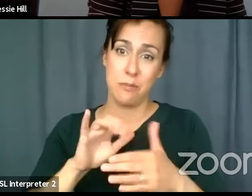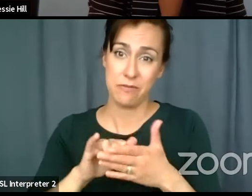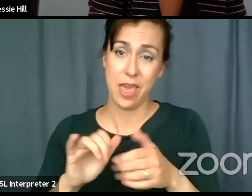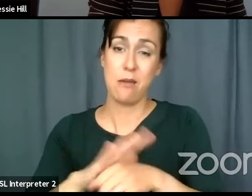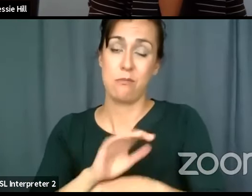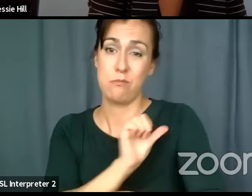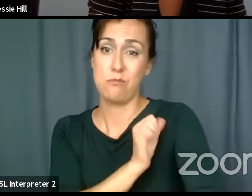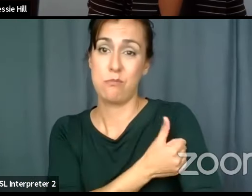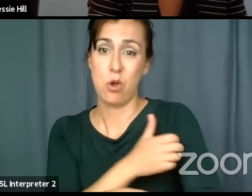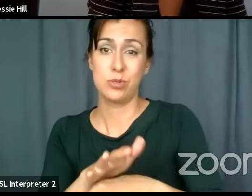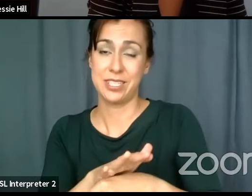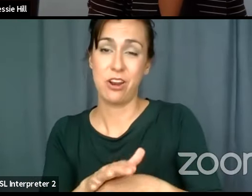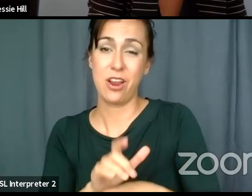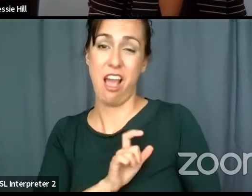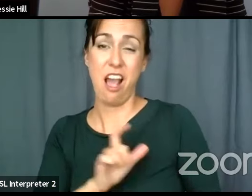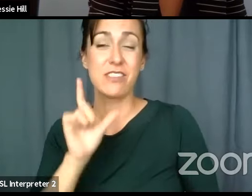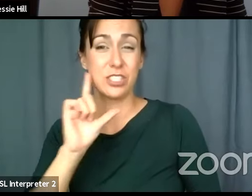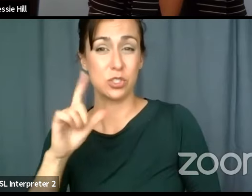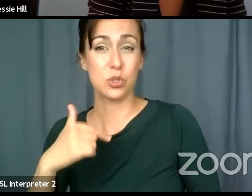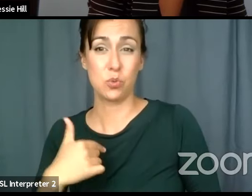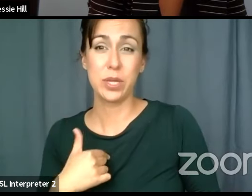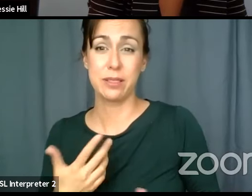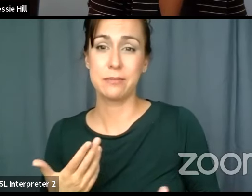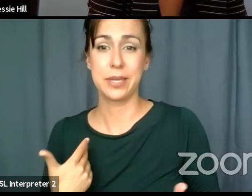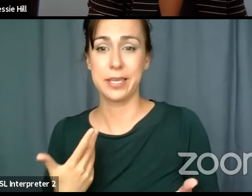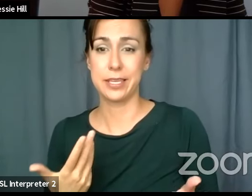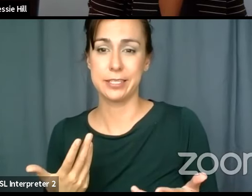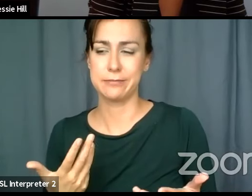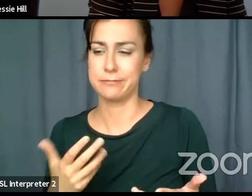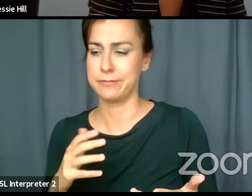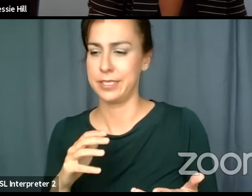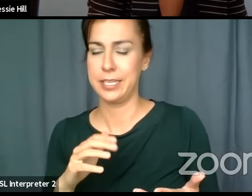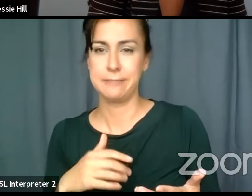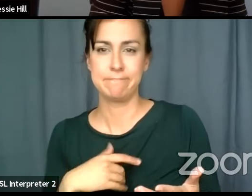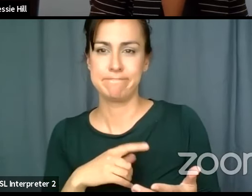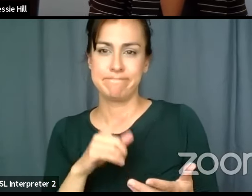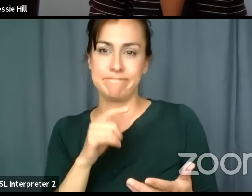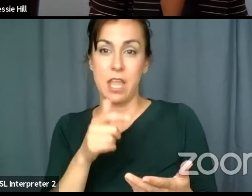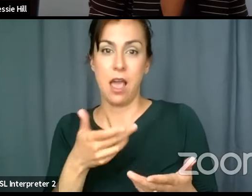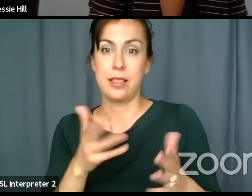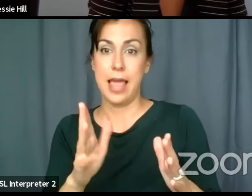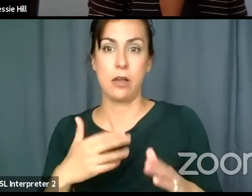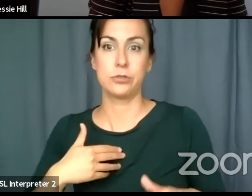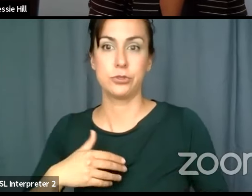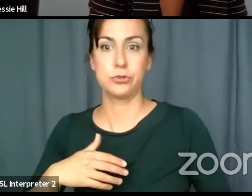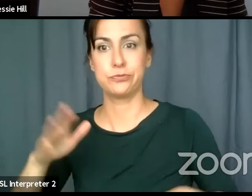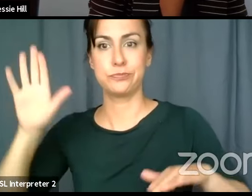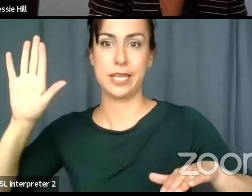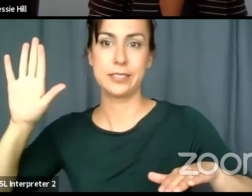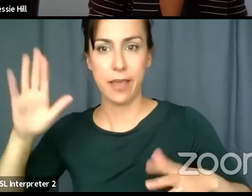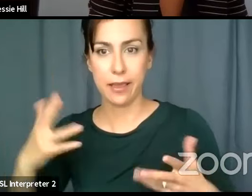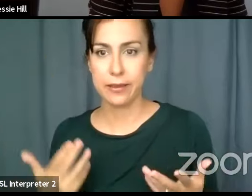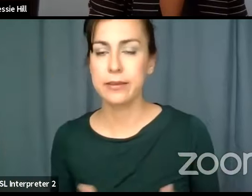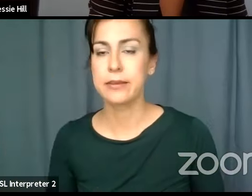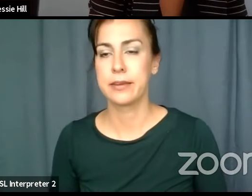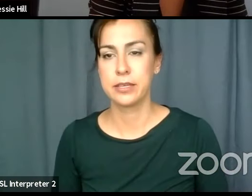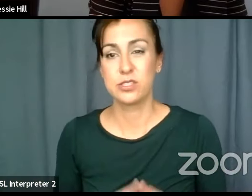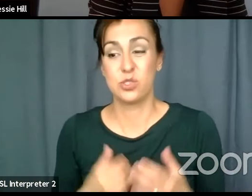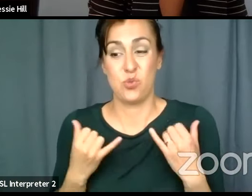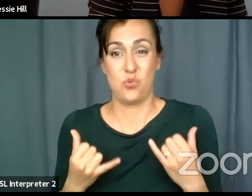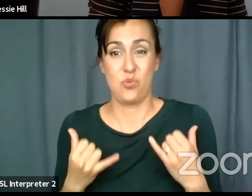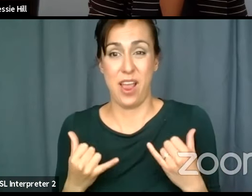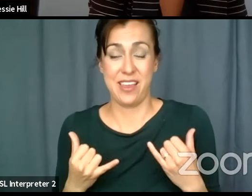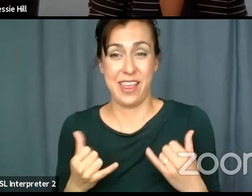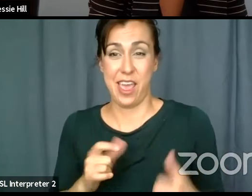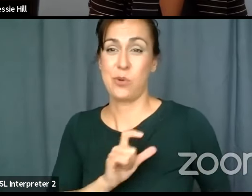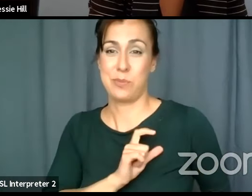likely to be indemnified on top of that. So right now, police have that